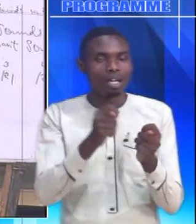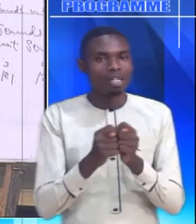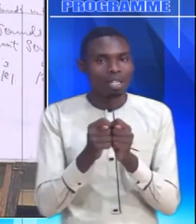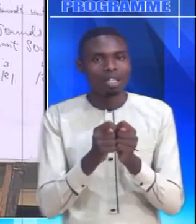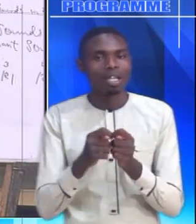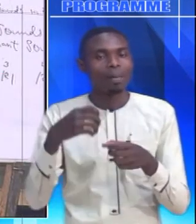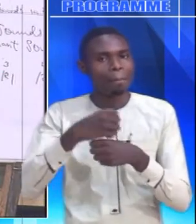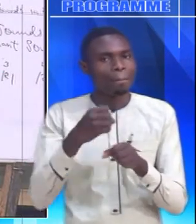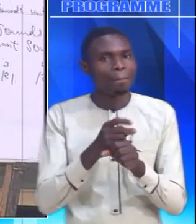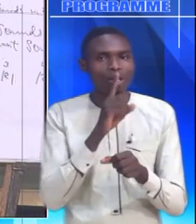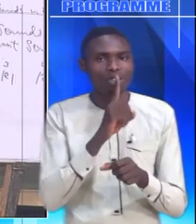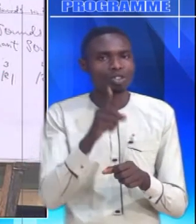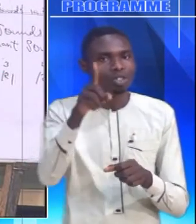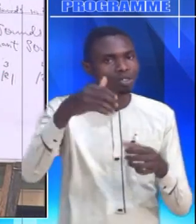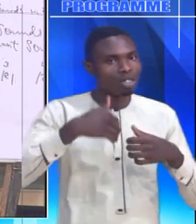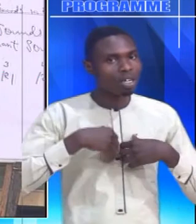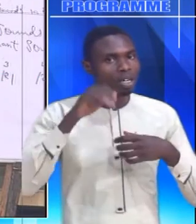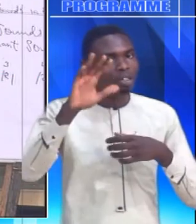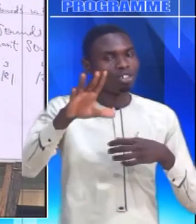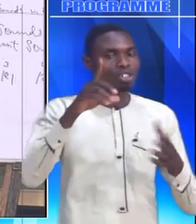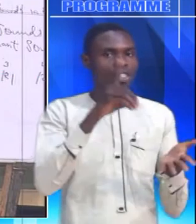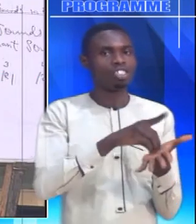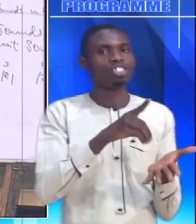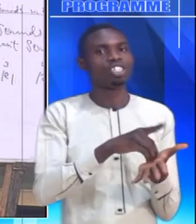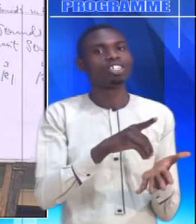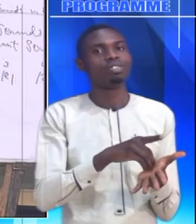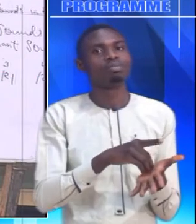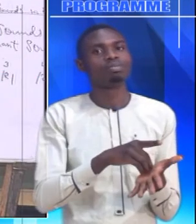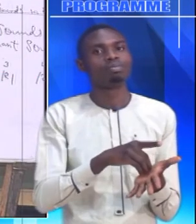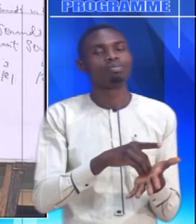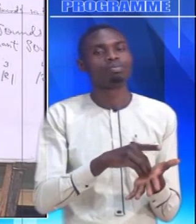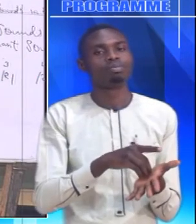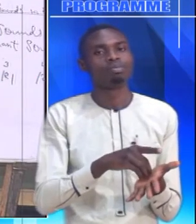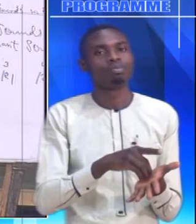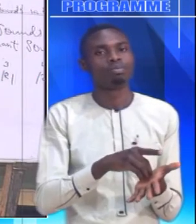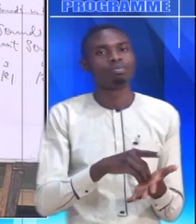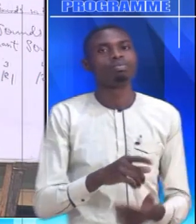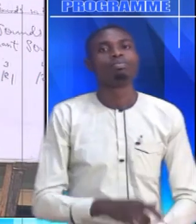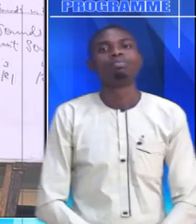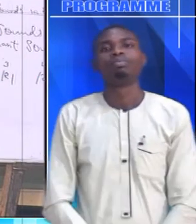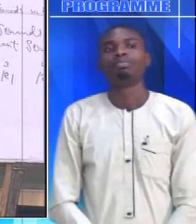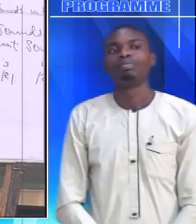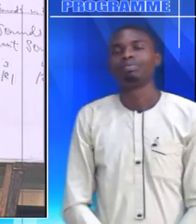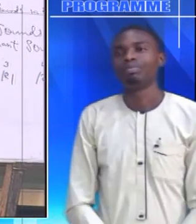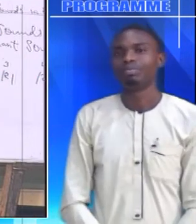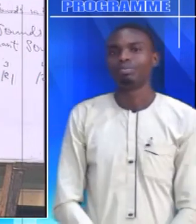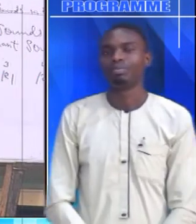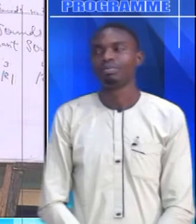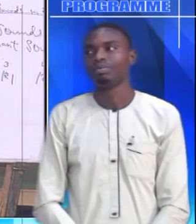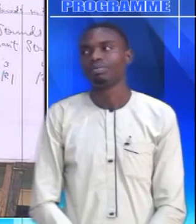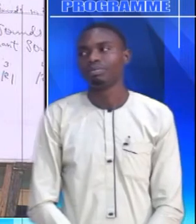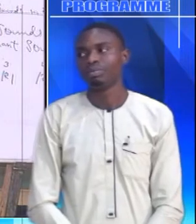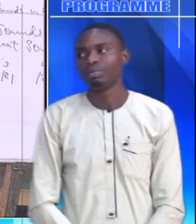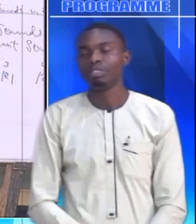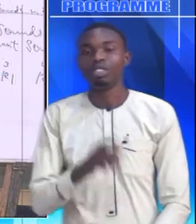Oxford, Longman, Cambridge, or Macmillan Advanced Dictionary. You will see